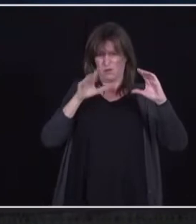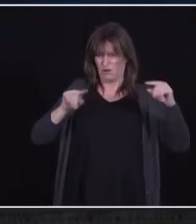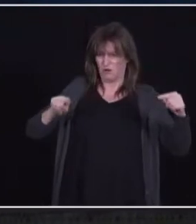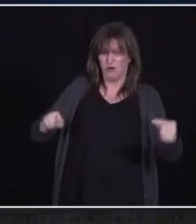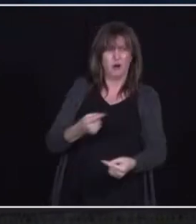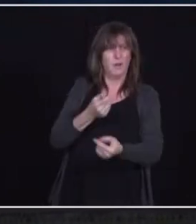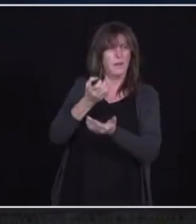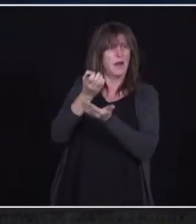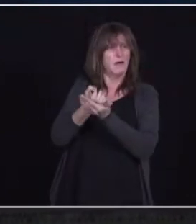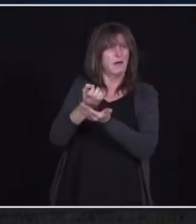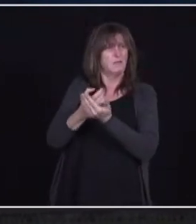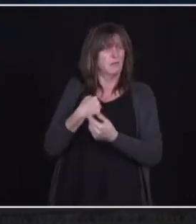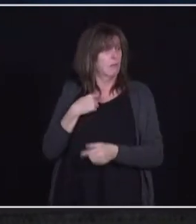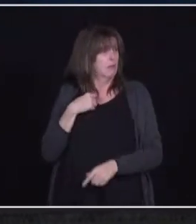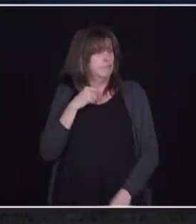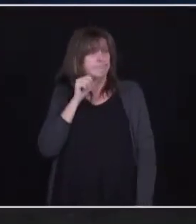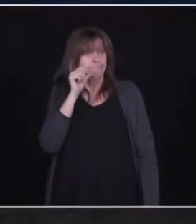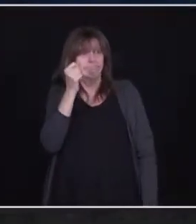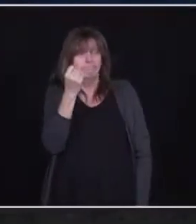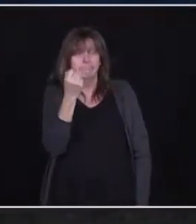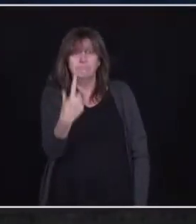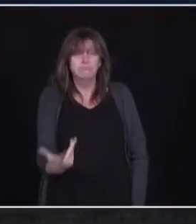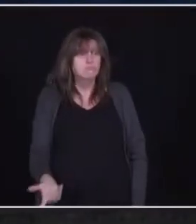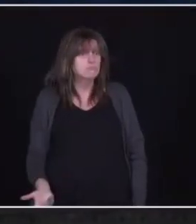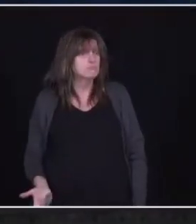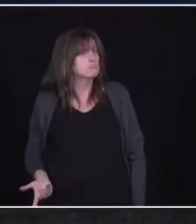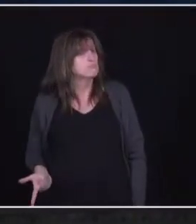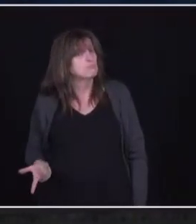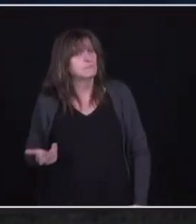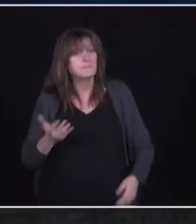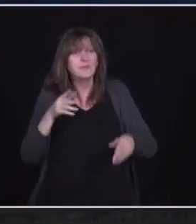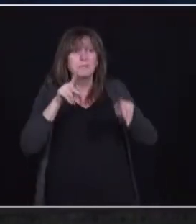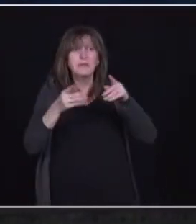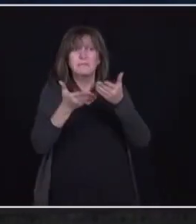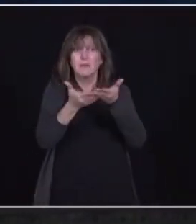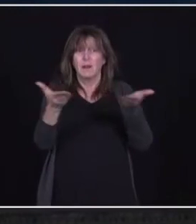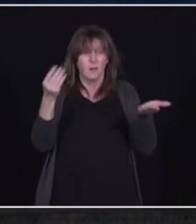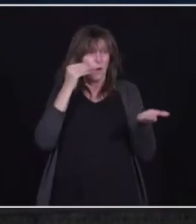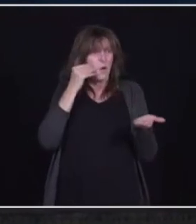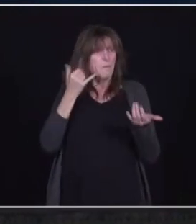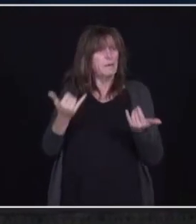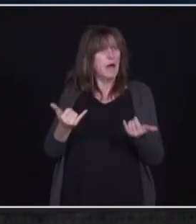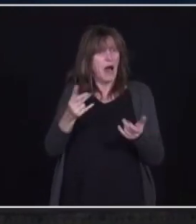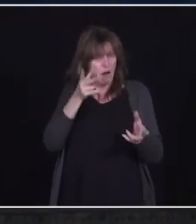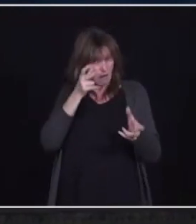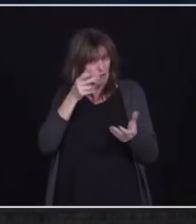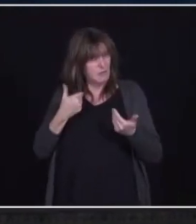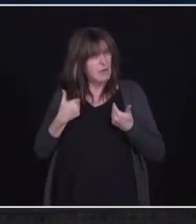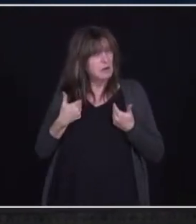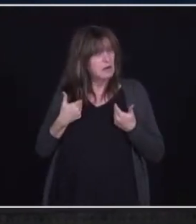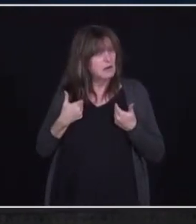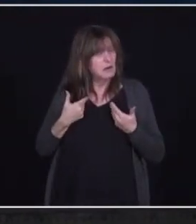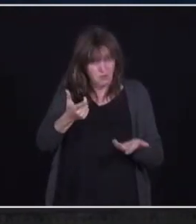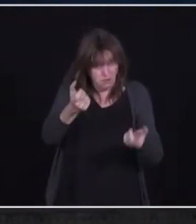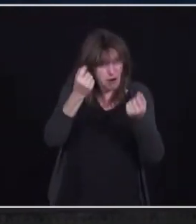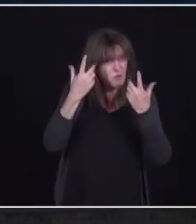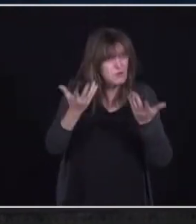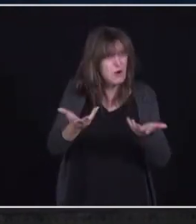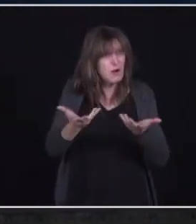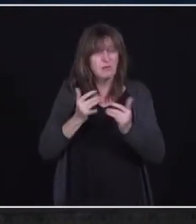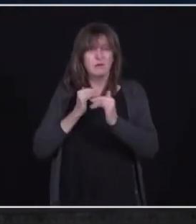out for the life of me. And the average person sitting at home listening to me, I don't know how they're figuring it out. So we're in desperate